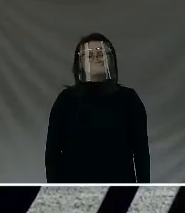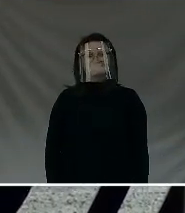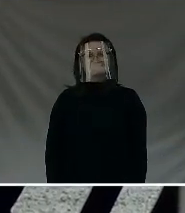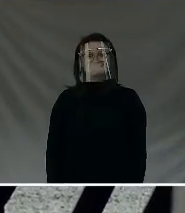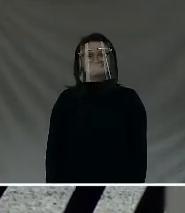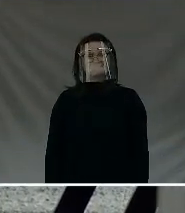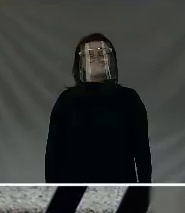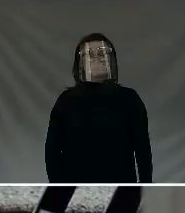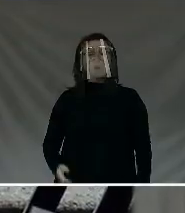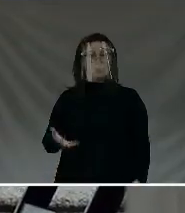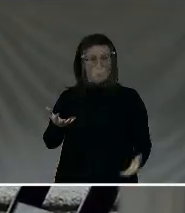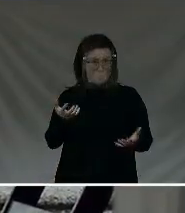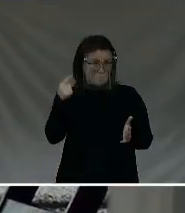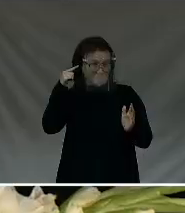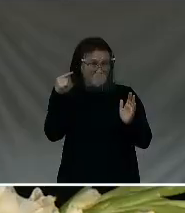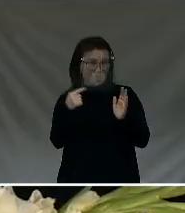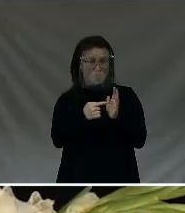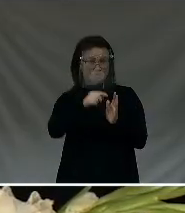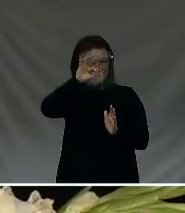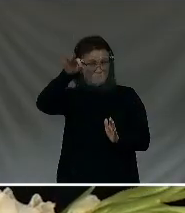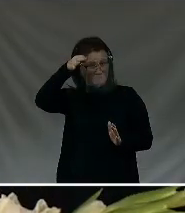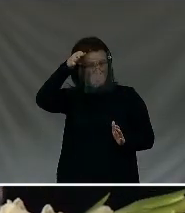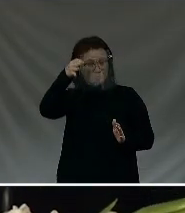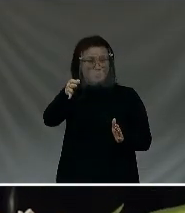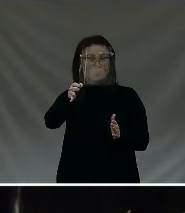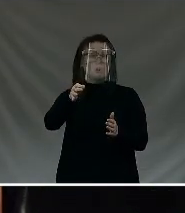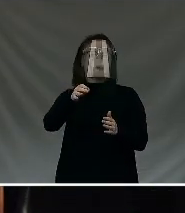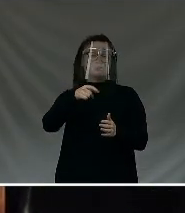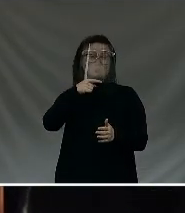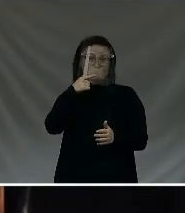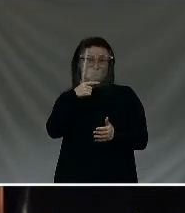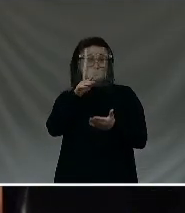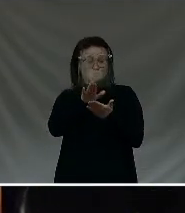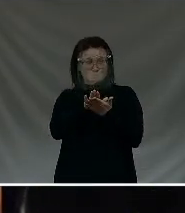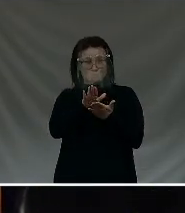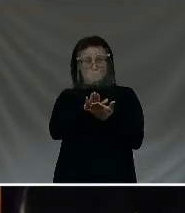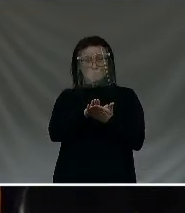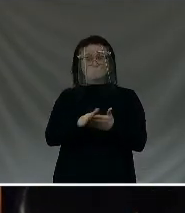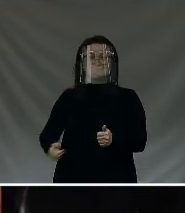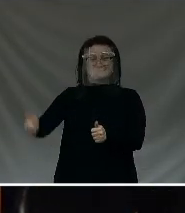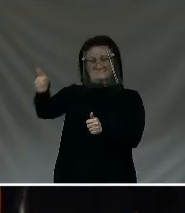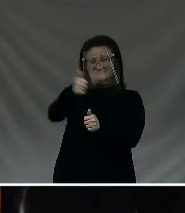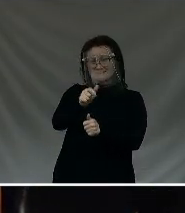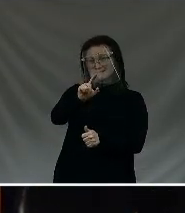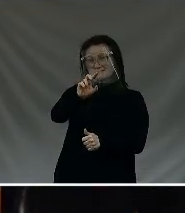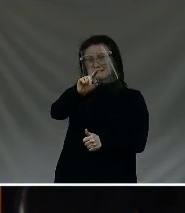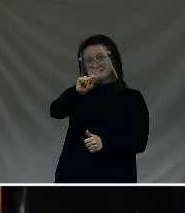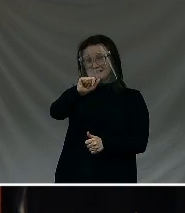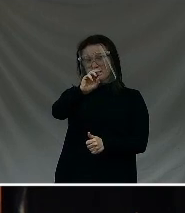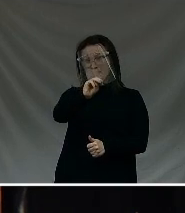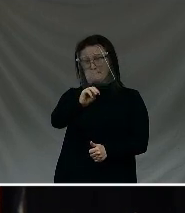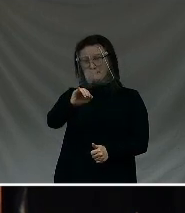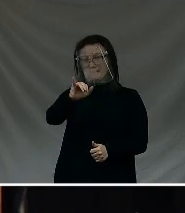I would like to acknowledge Federal Way Public School Superintendent, Dr. Tammy Campbell.